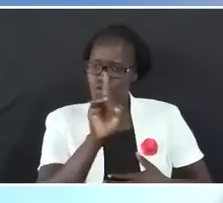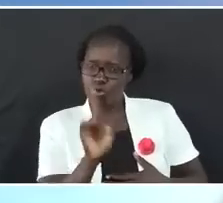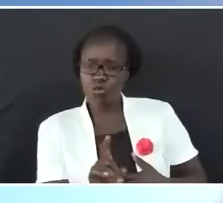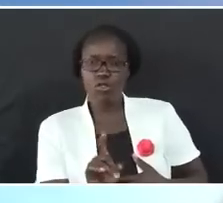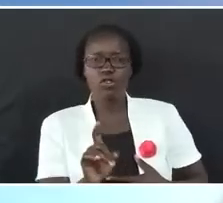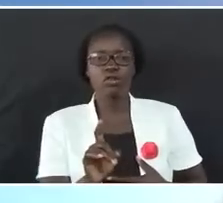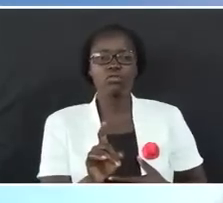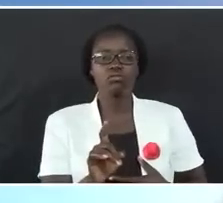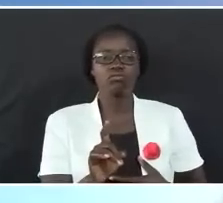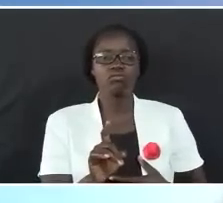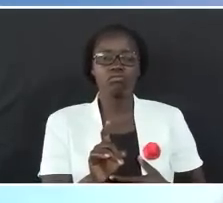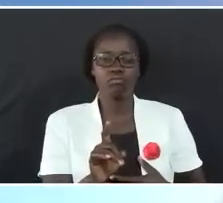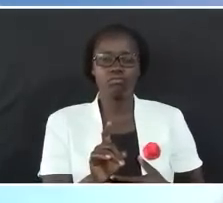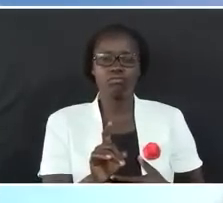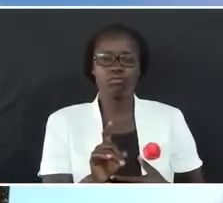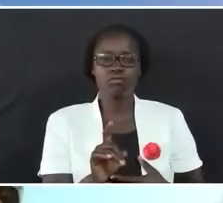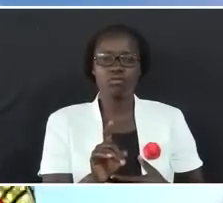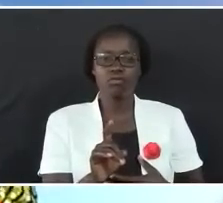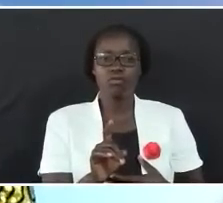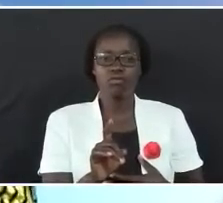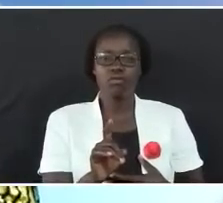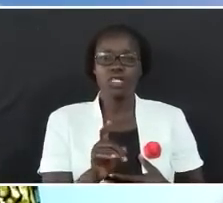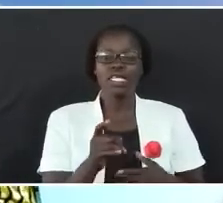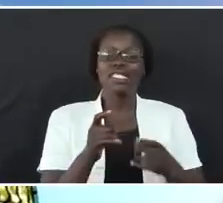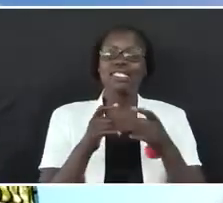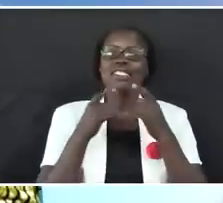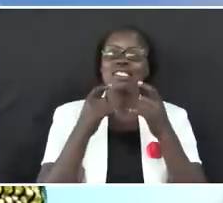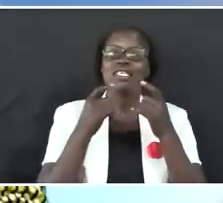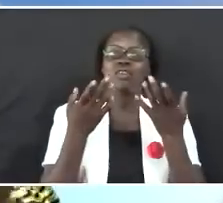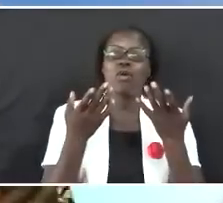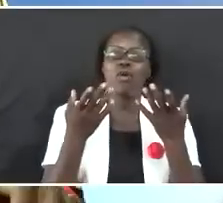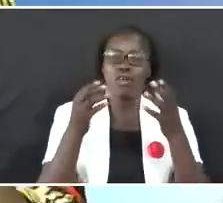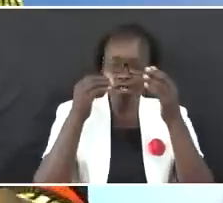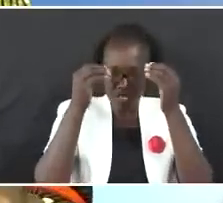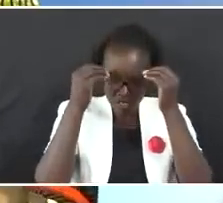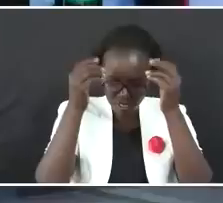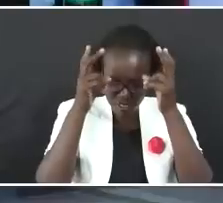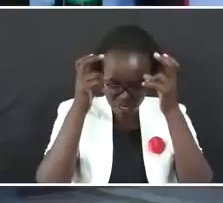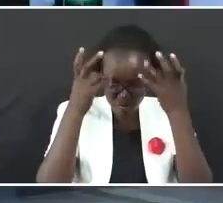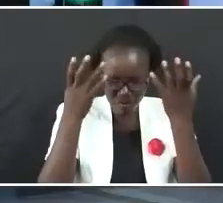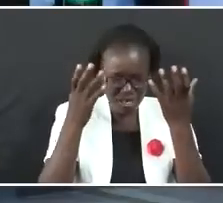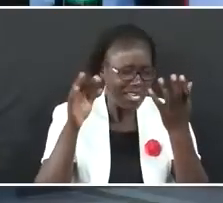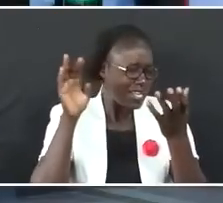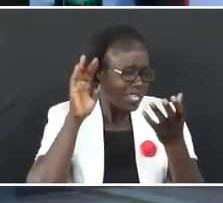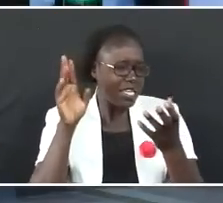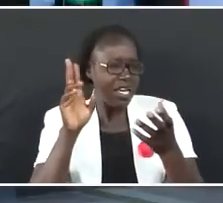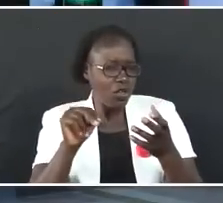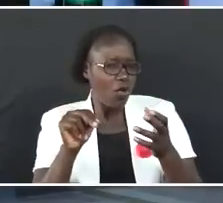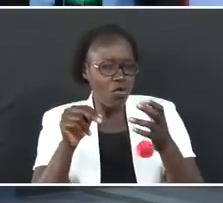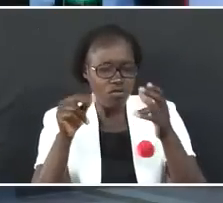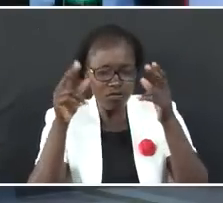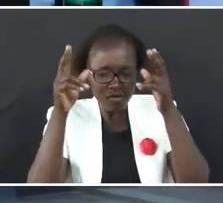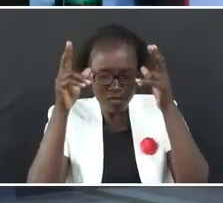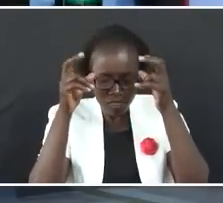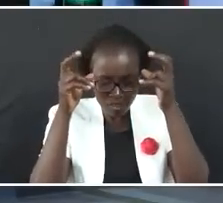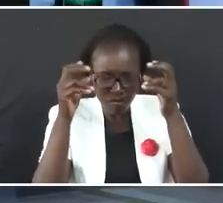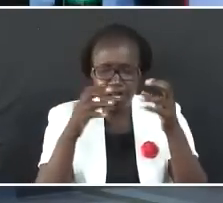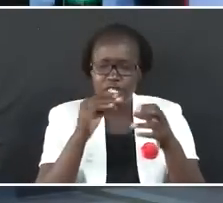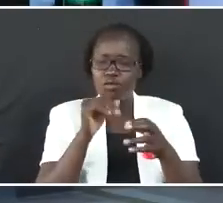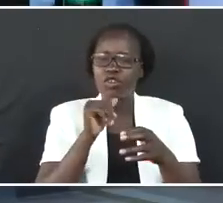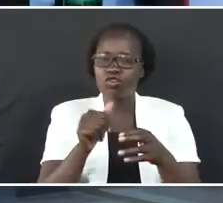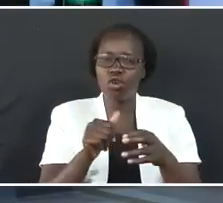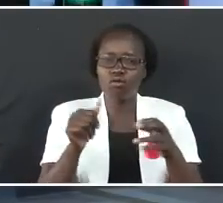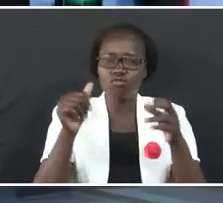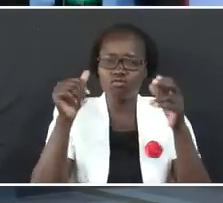anything. It is see no evil, hear no evil, speak no